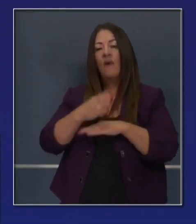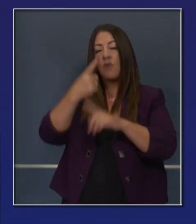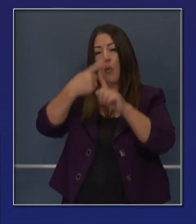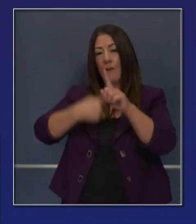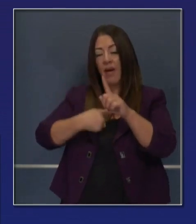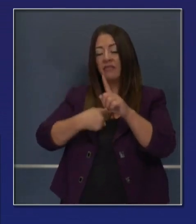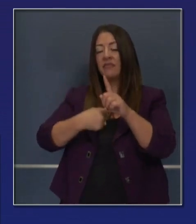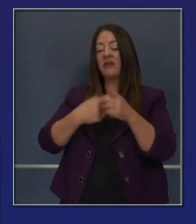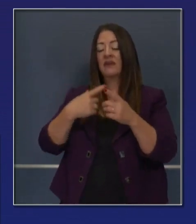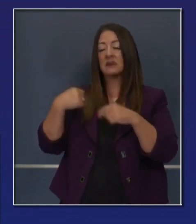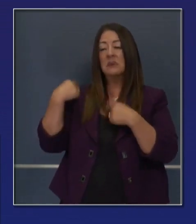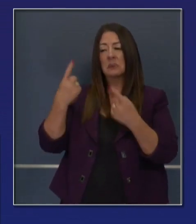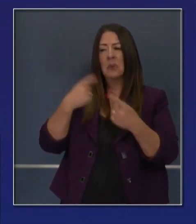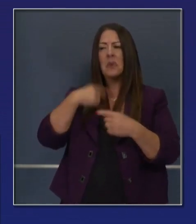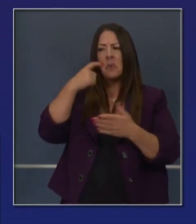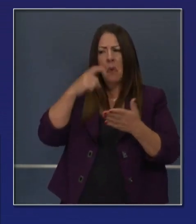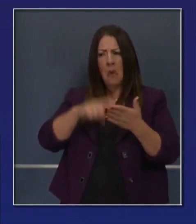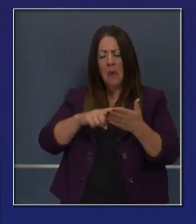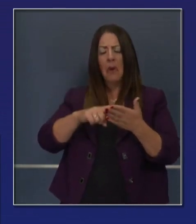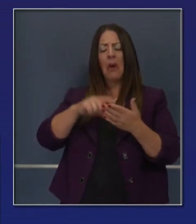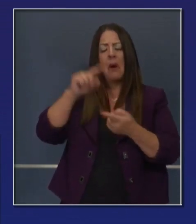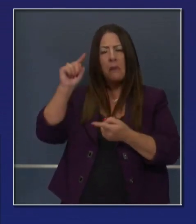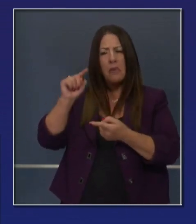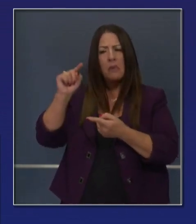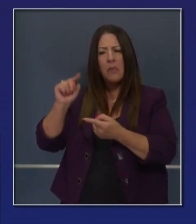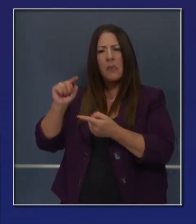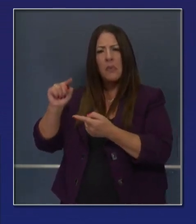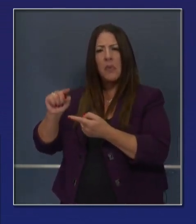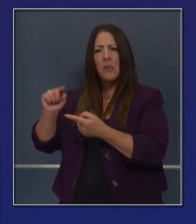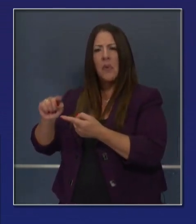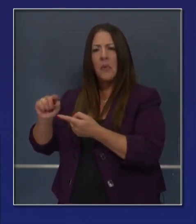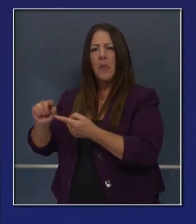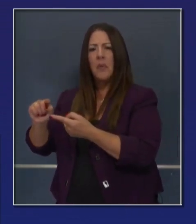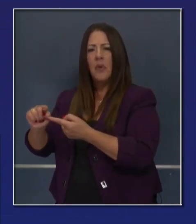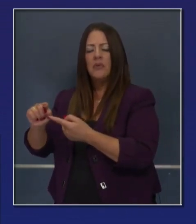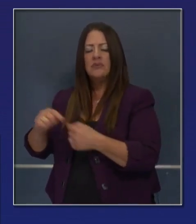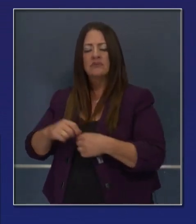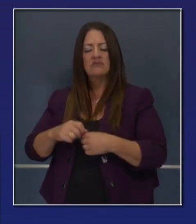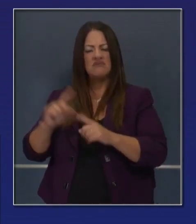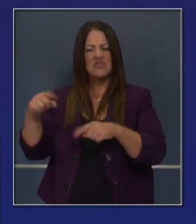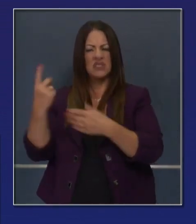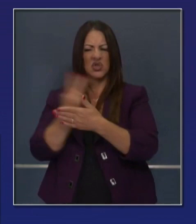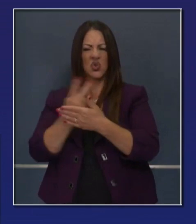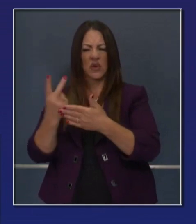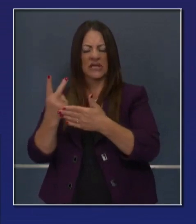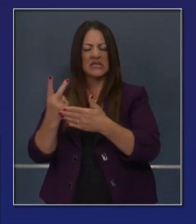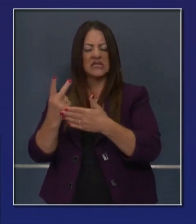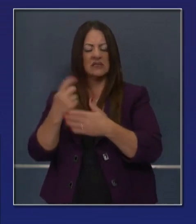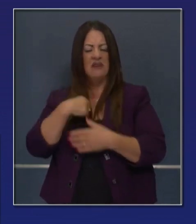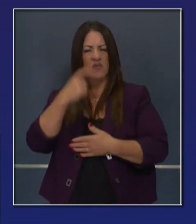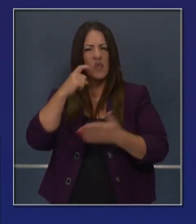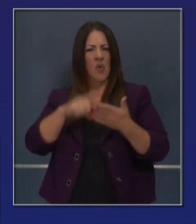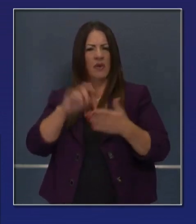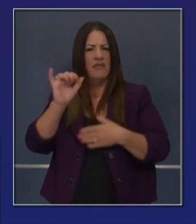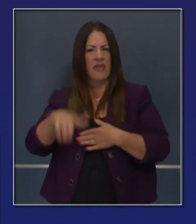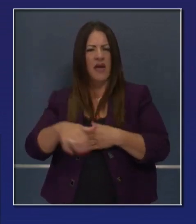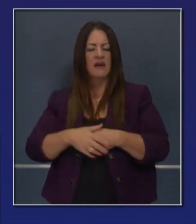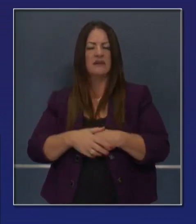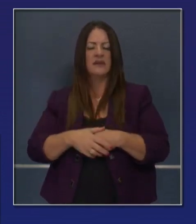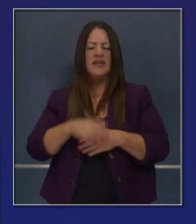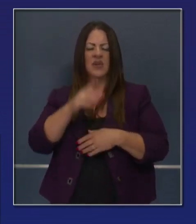of declines, double-digit declines pretty consistently over those 14-day bands. Now you're seeing